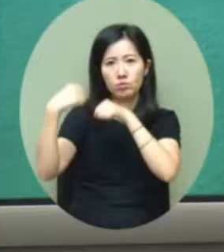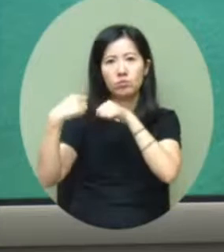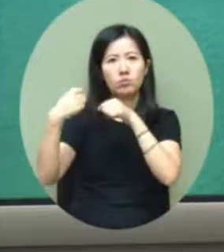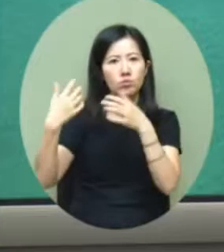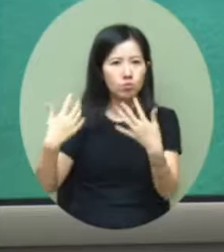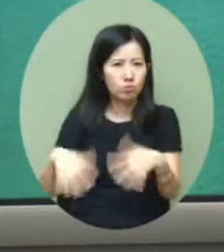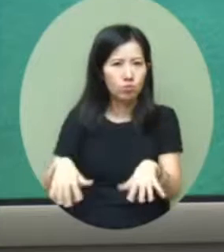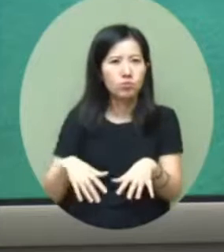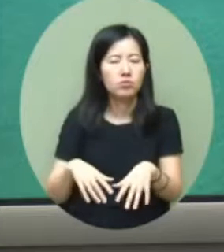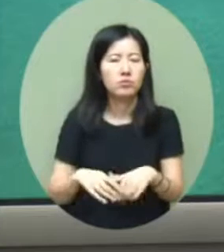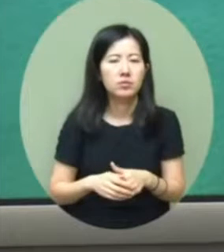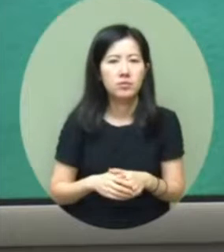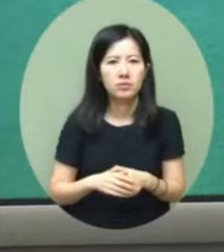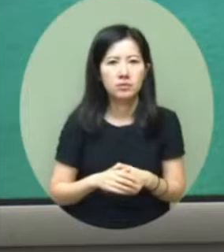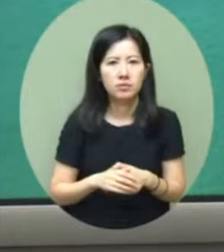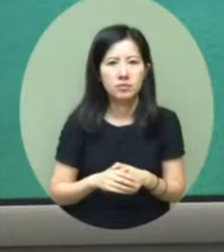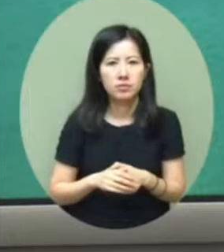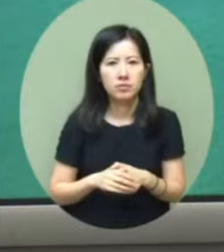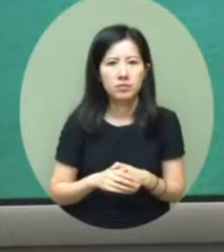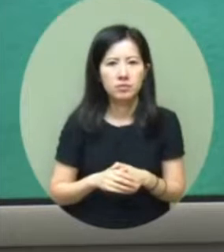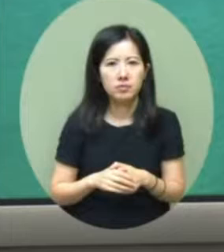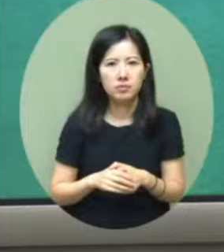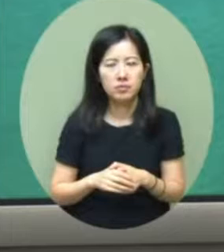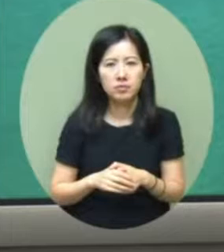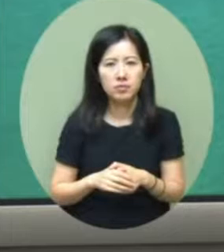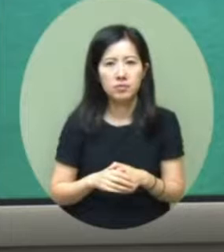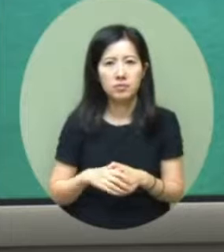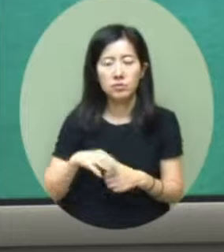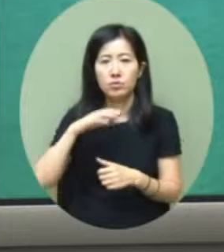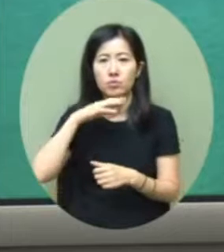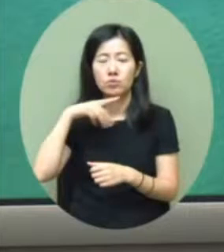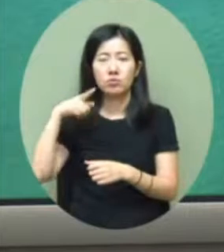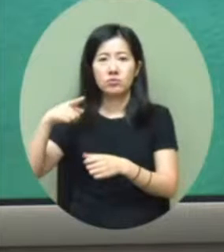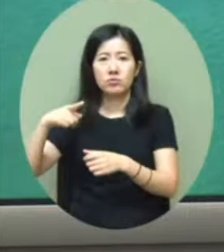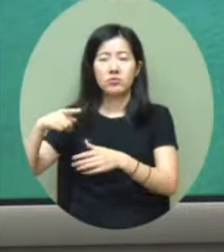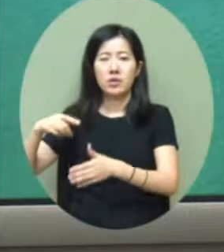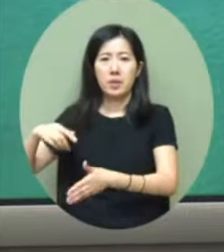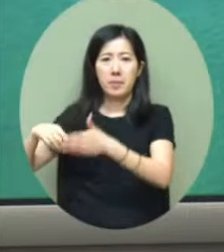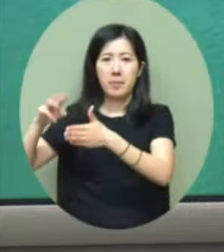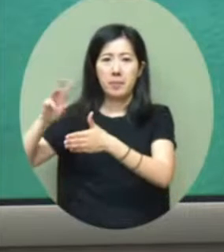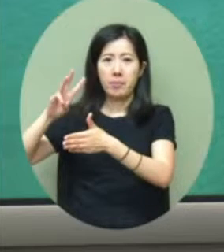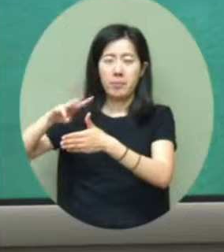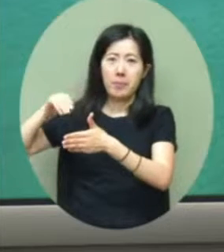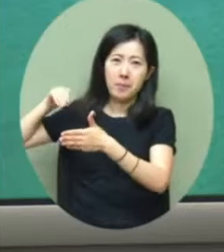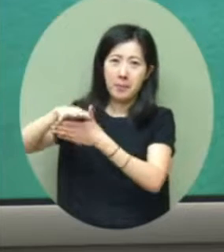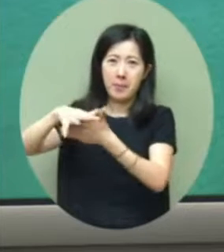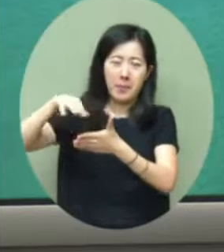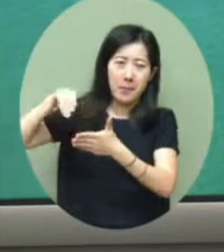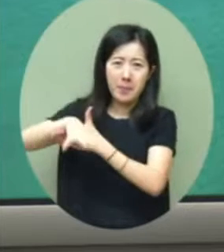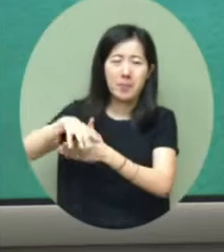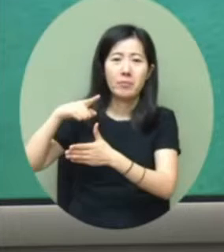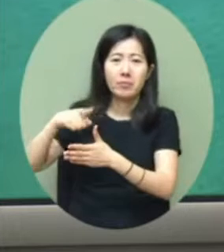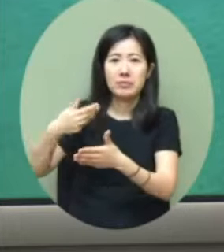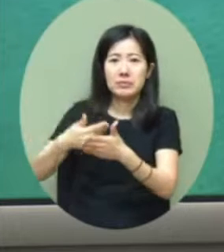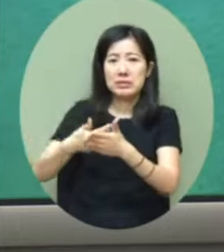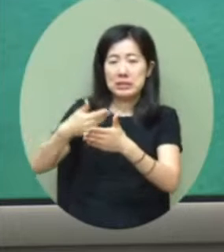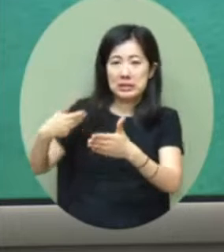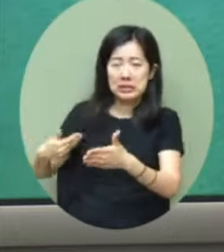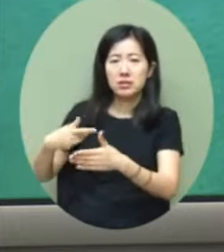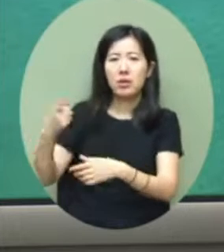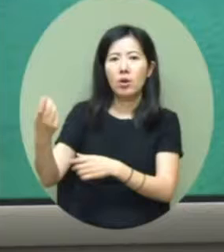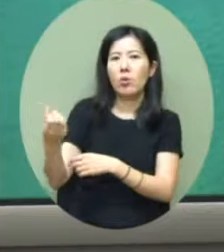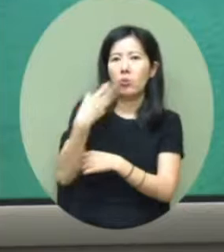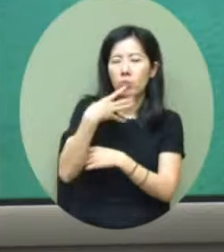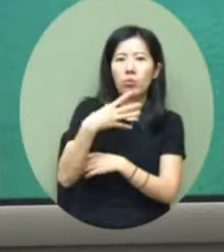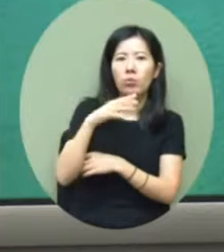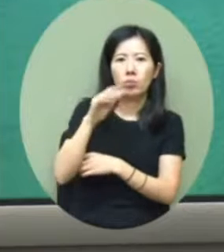advance notice period, such as when they plan for such possibilities,